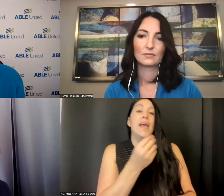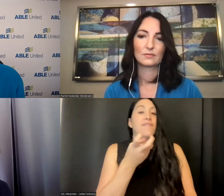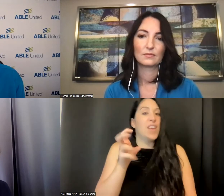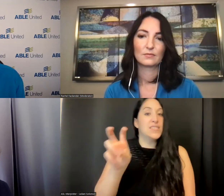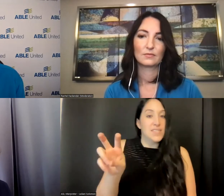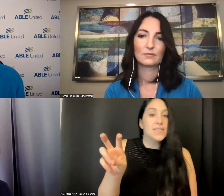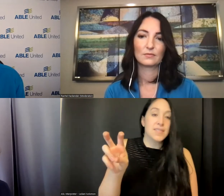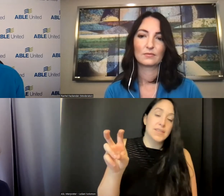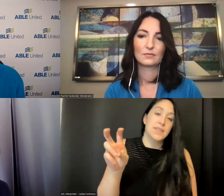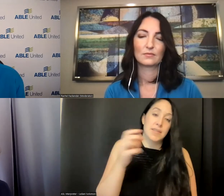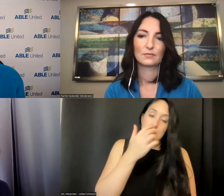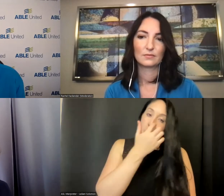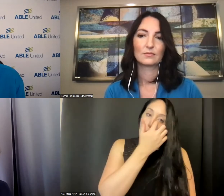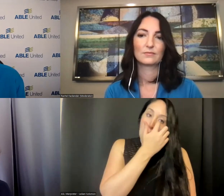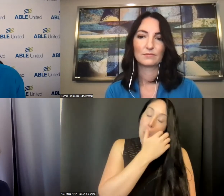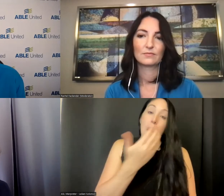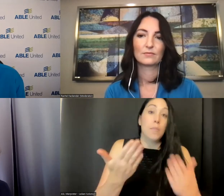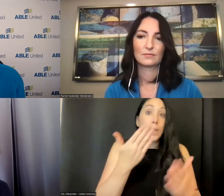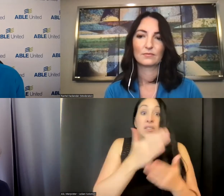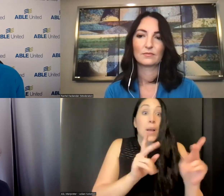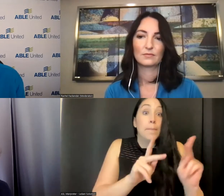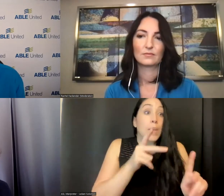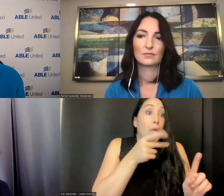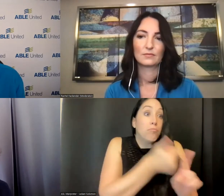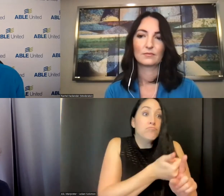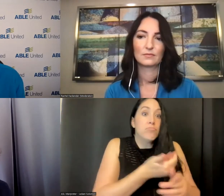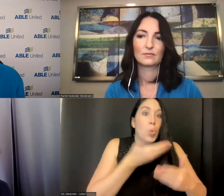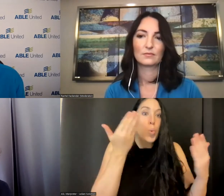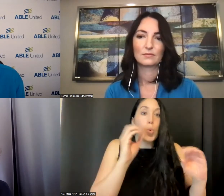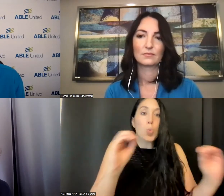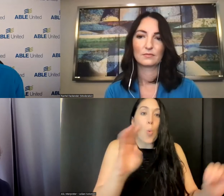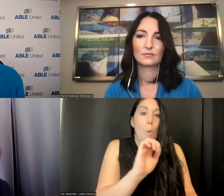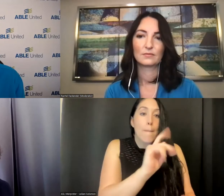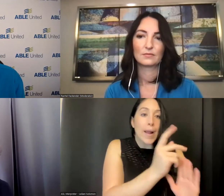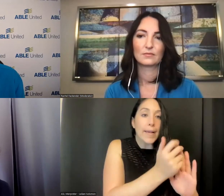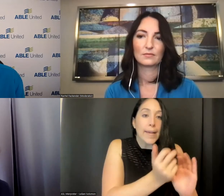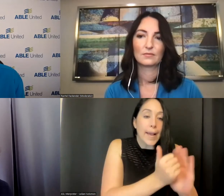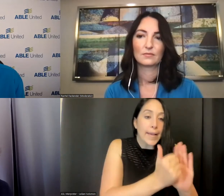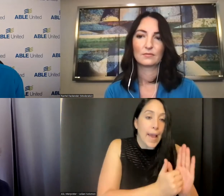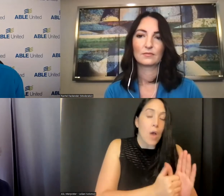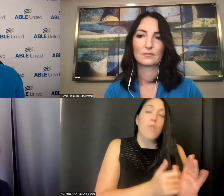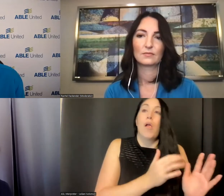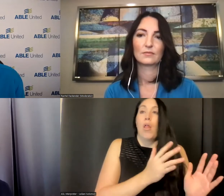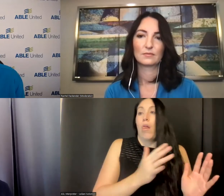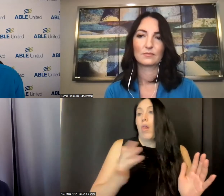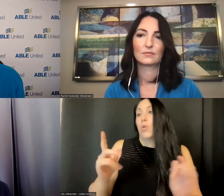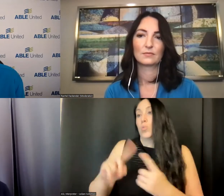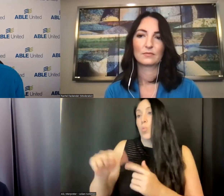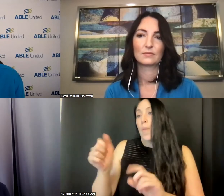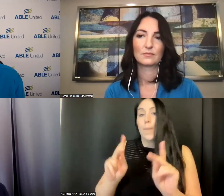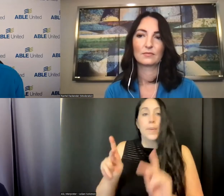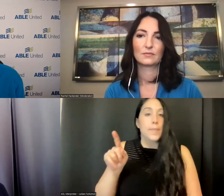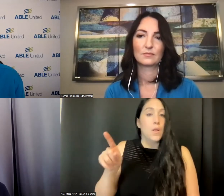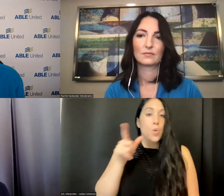individuals that might not even have a bank account to individuals I actually spoke with a couple of weeks ago